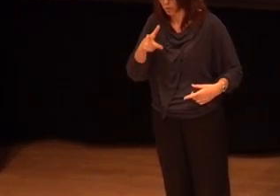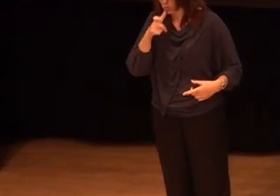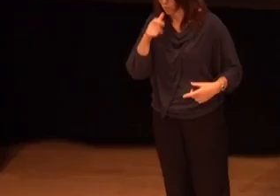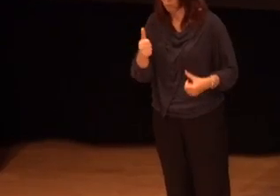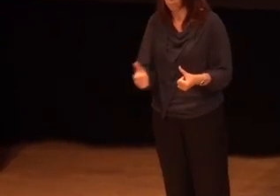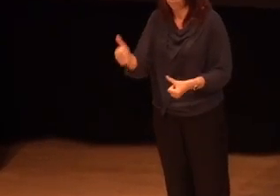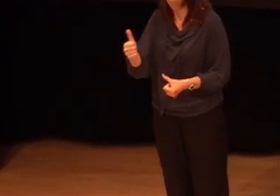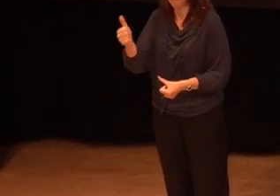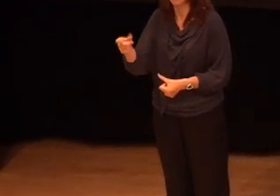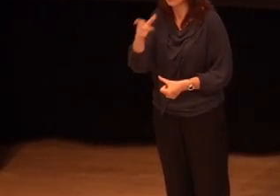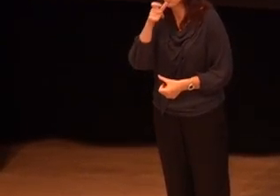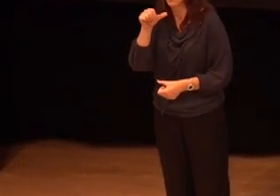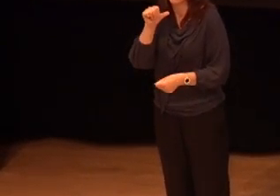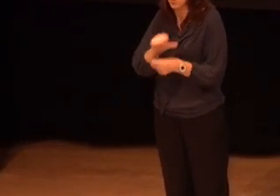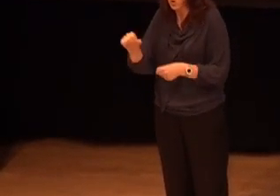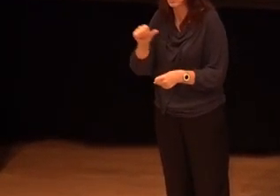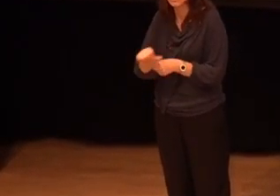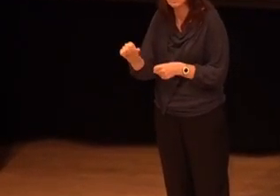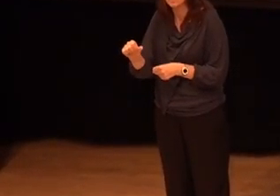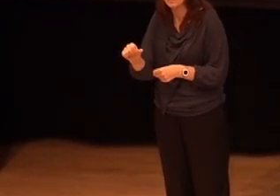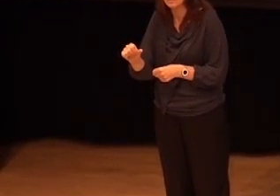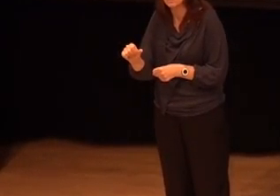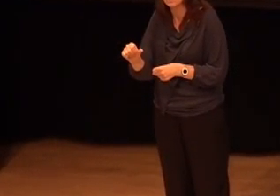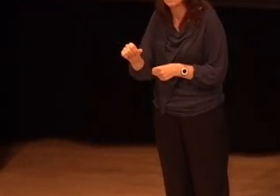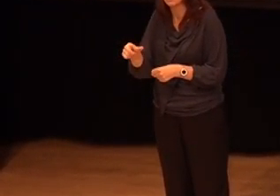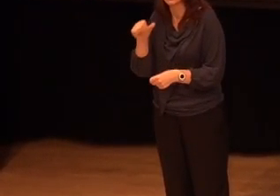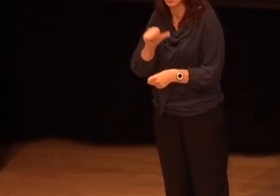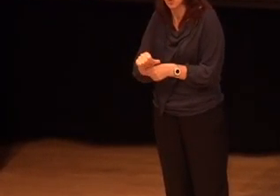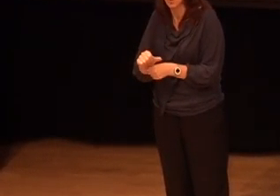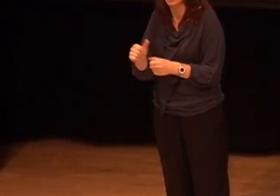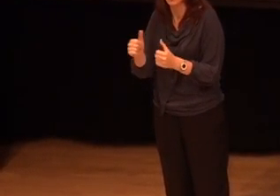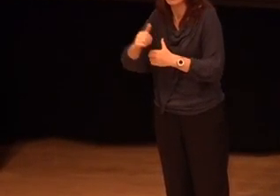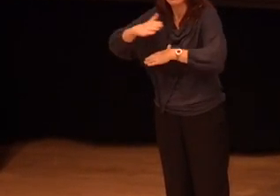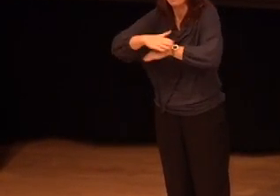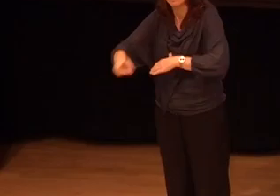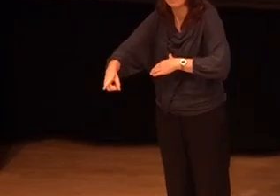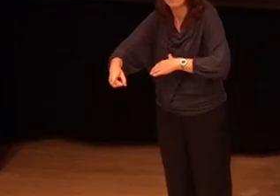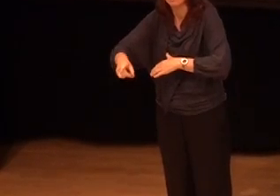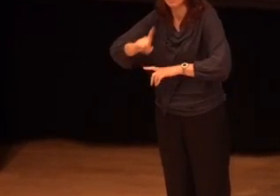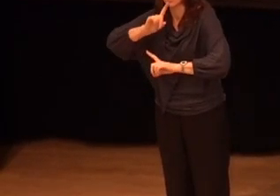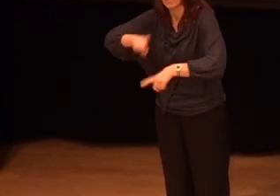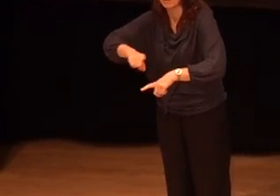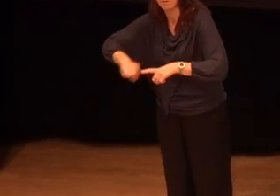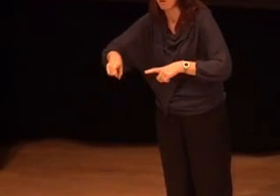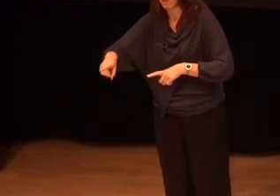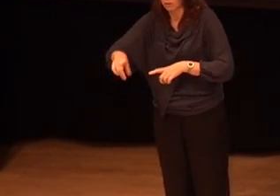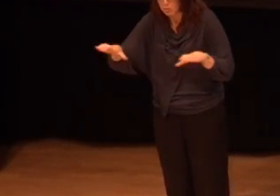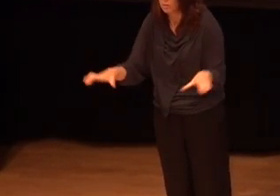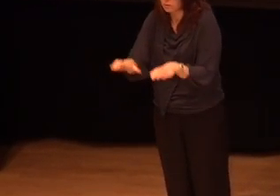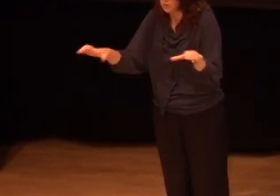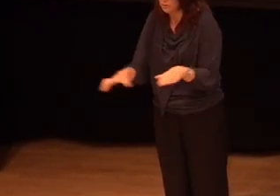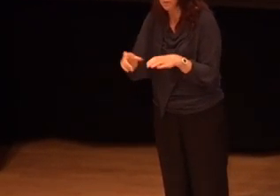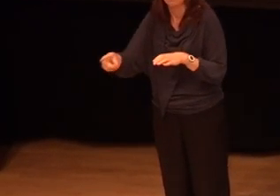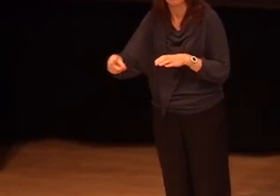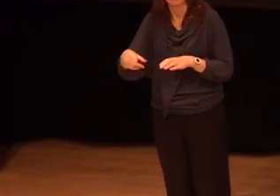working at a desk, thinking about things, answering telephones, and doing stuff. And it